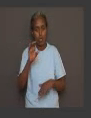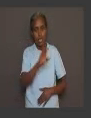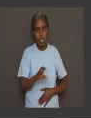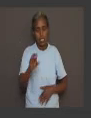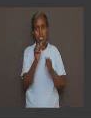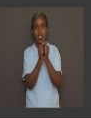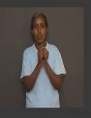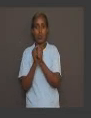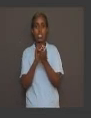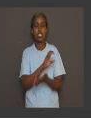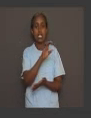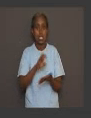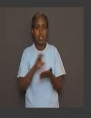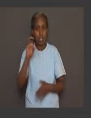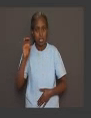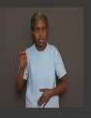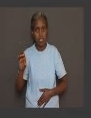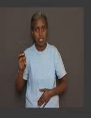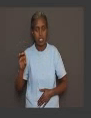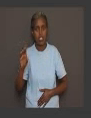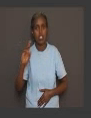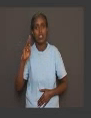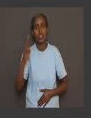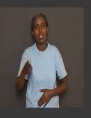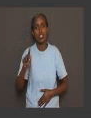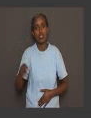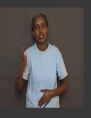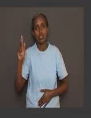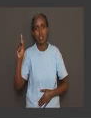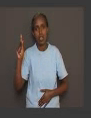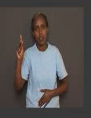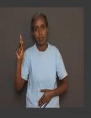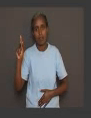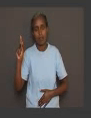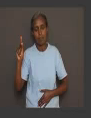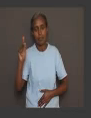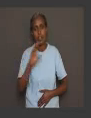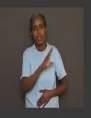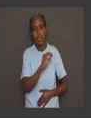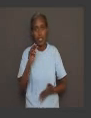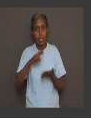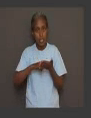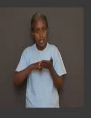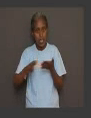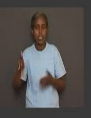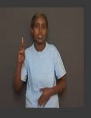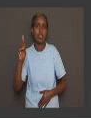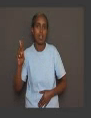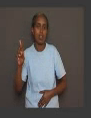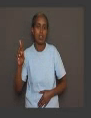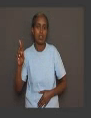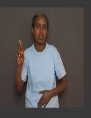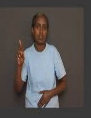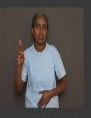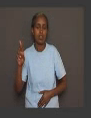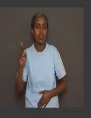with center C at h, k, and radius r,